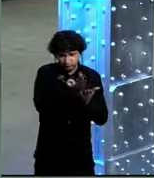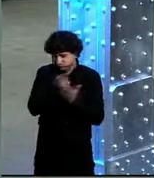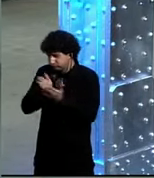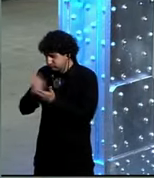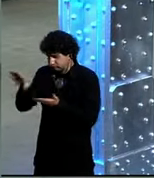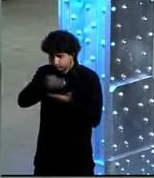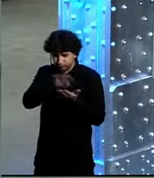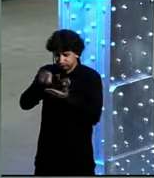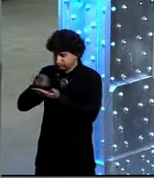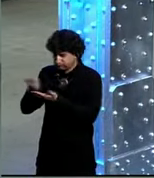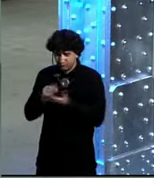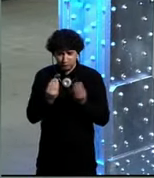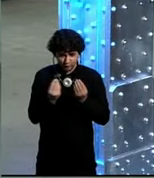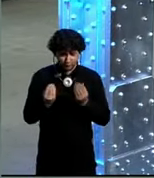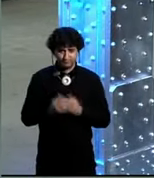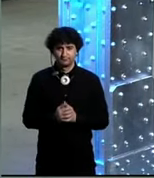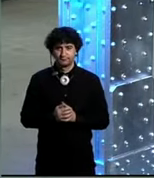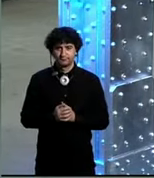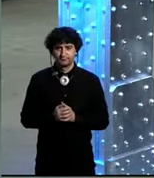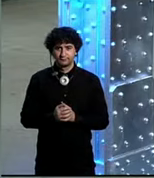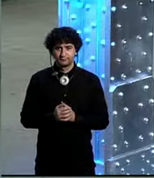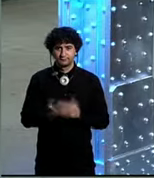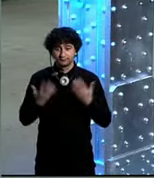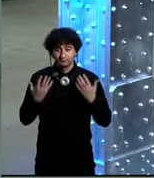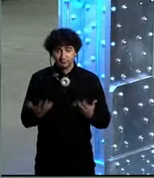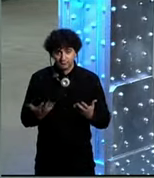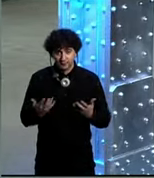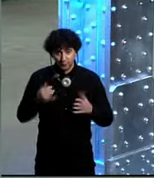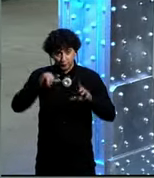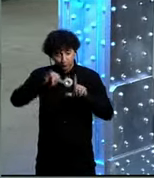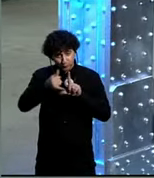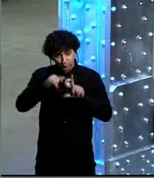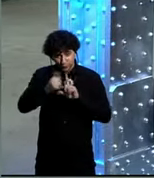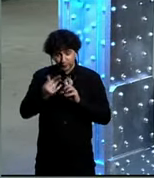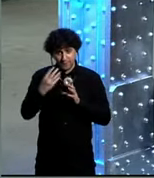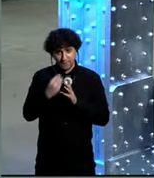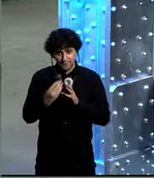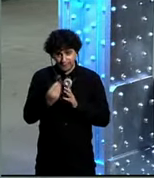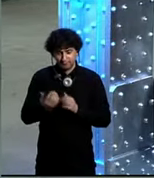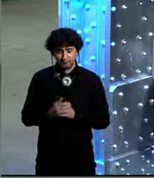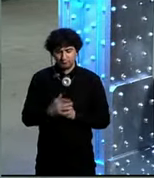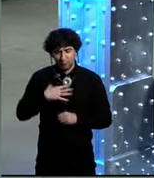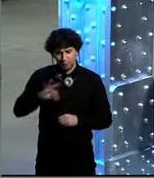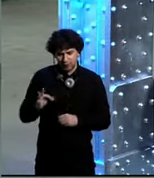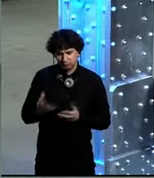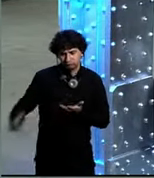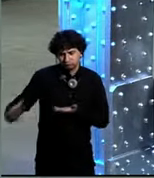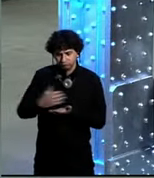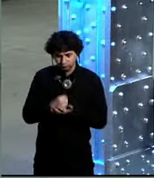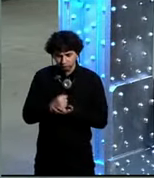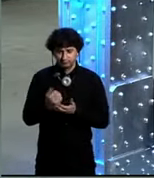quite natural. You have views on YouTube, you can cash in on the ads with the YouTube's partnership program. They also have